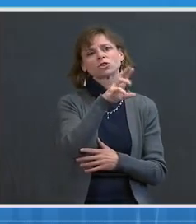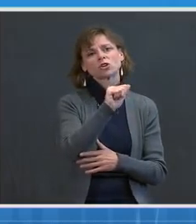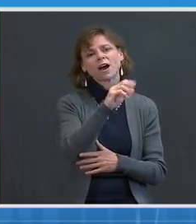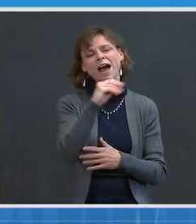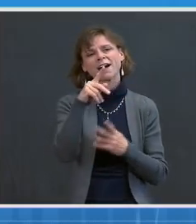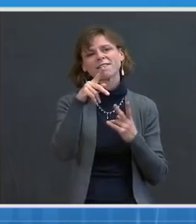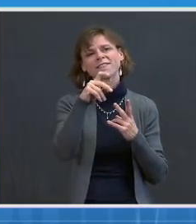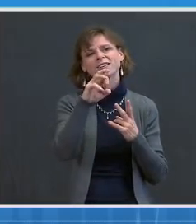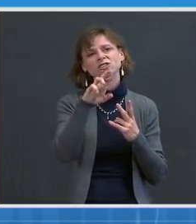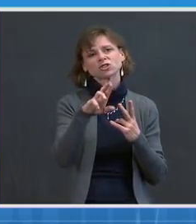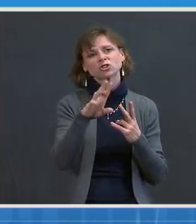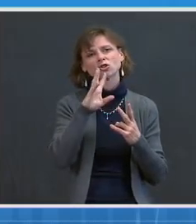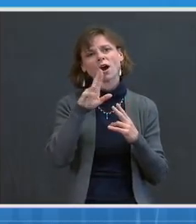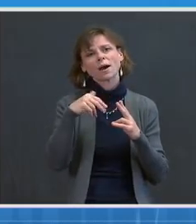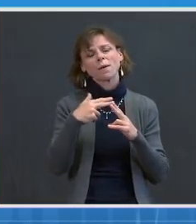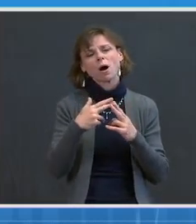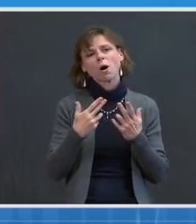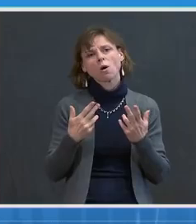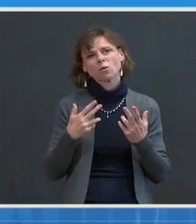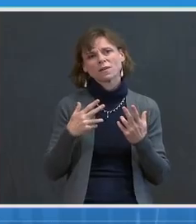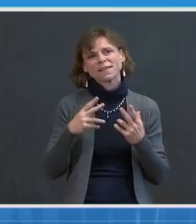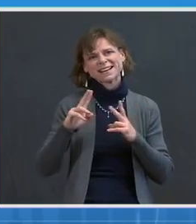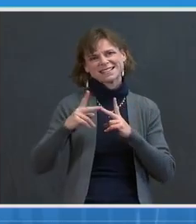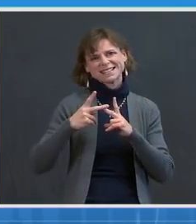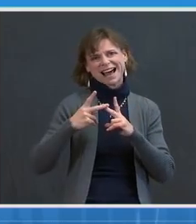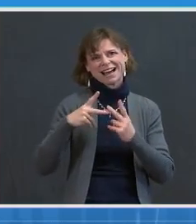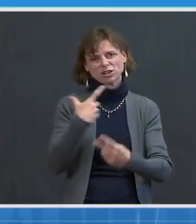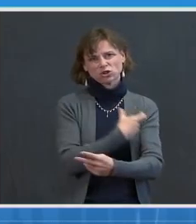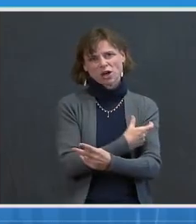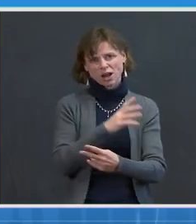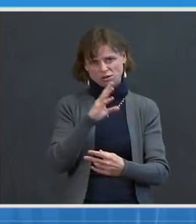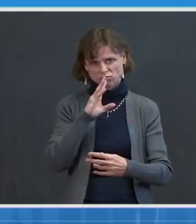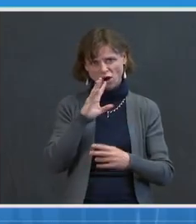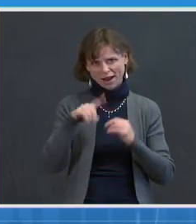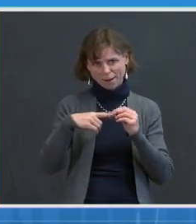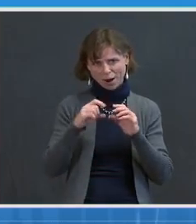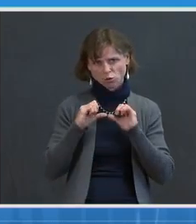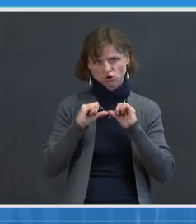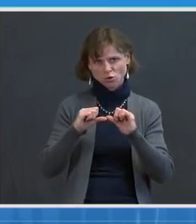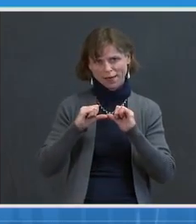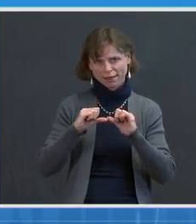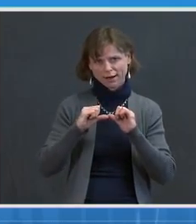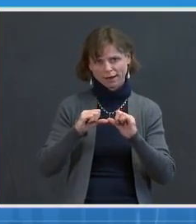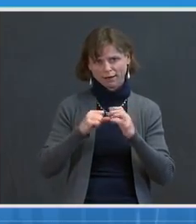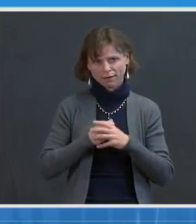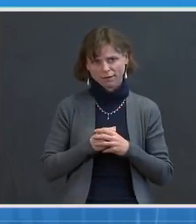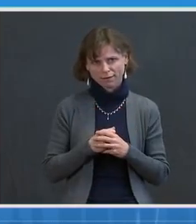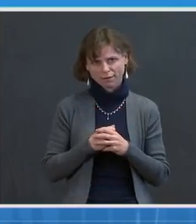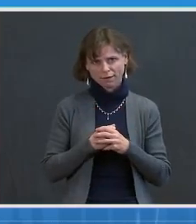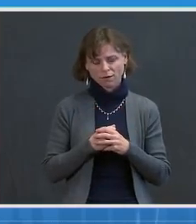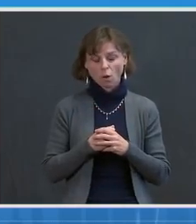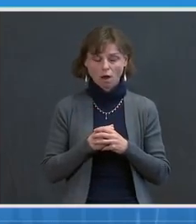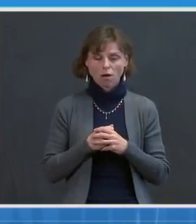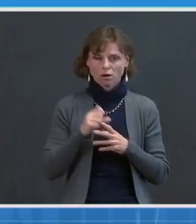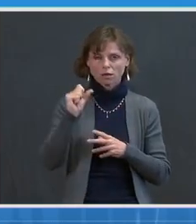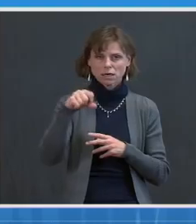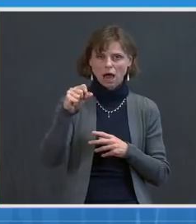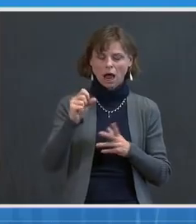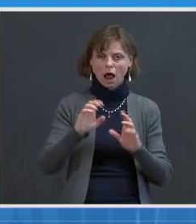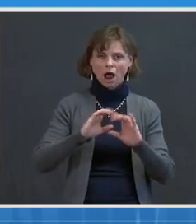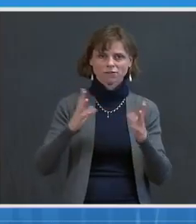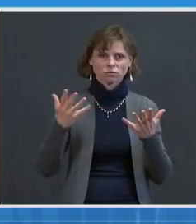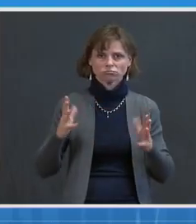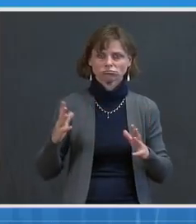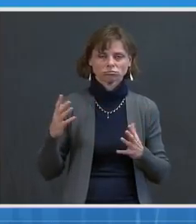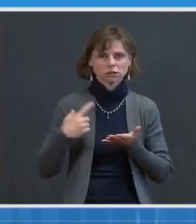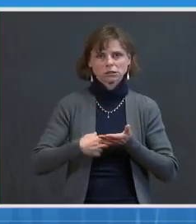shot in your view of durability? Yeah, I mean, obviously, we've been talking for some time now about